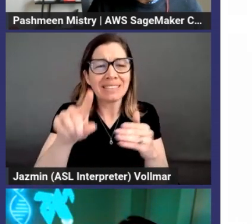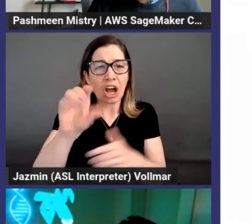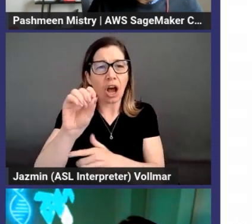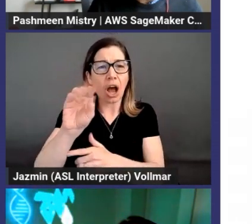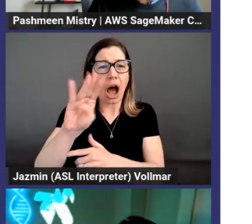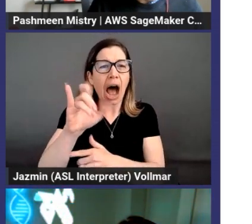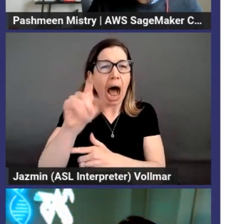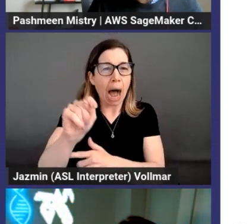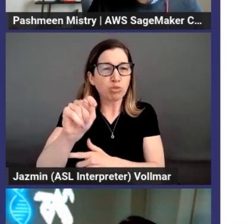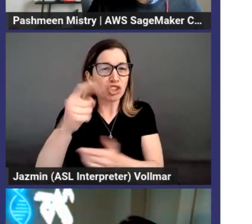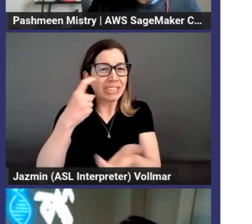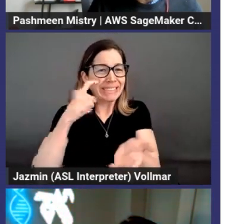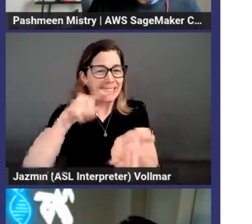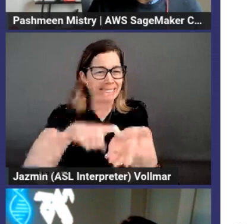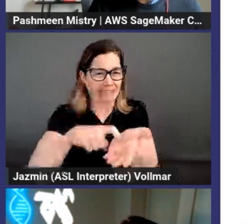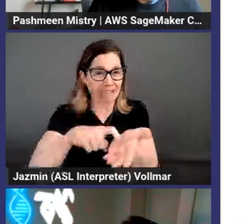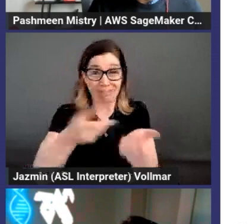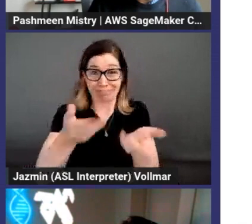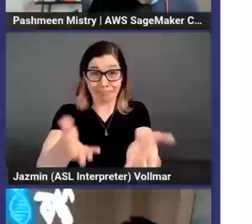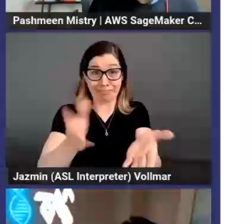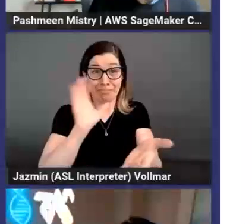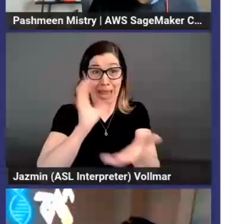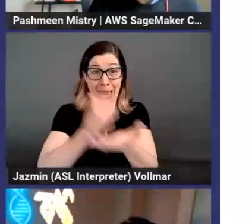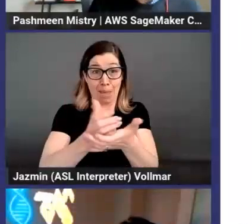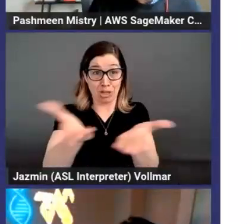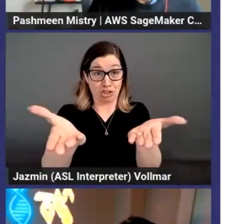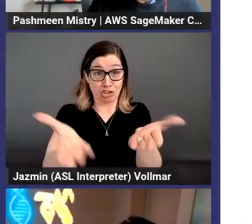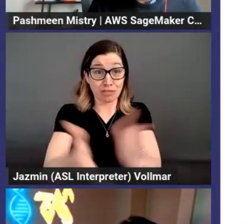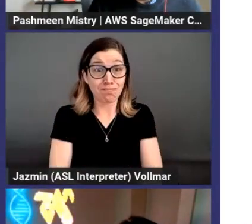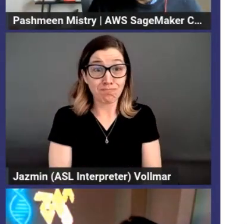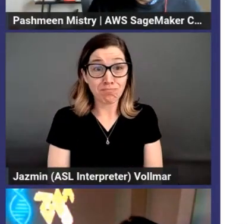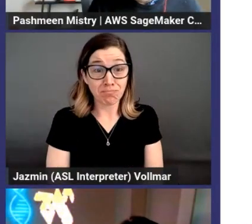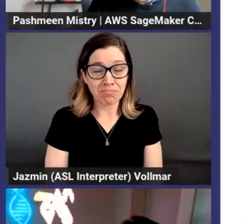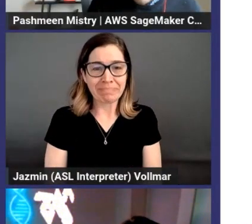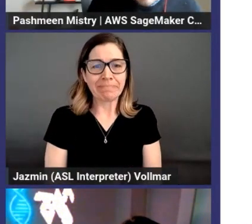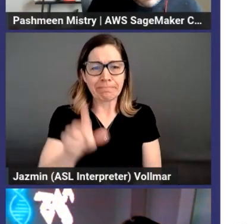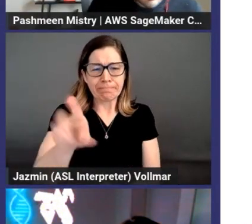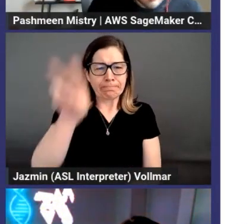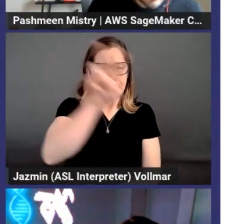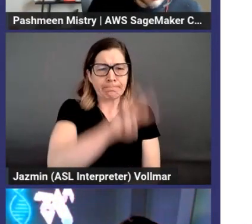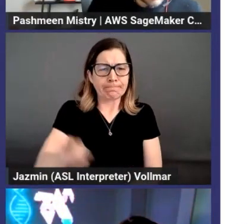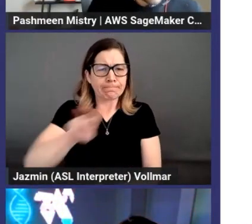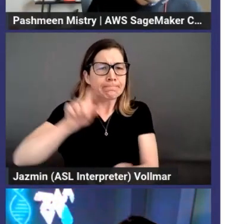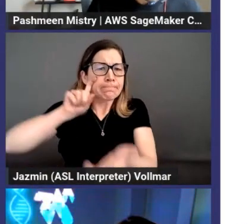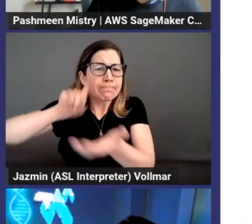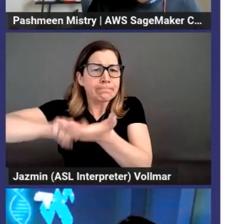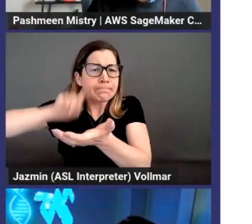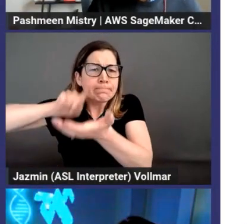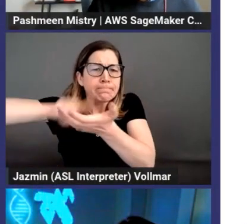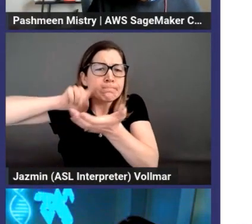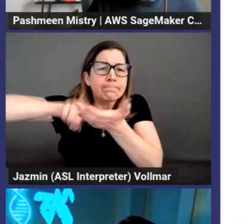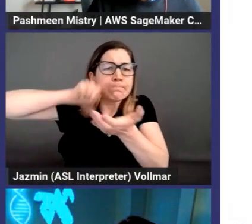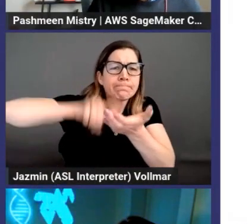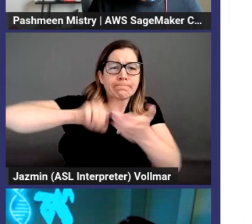There you go. There is an image, and the image detects different objects